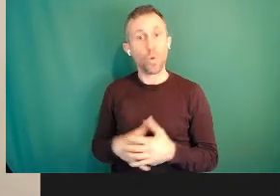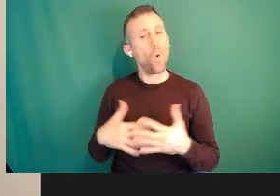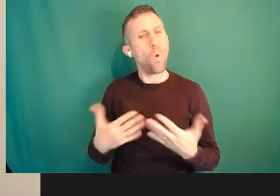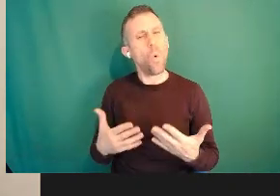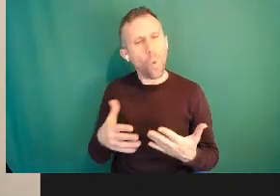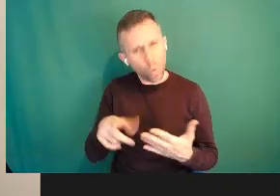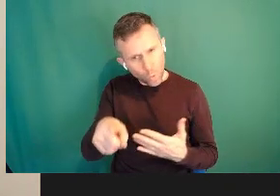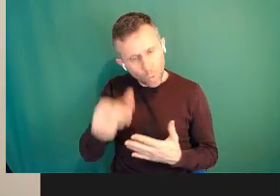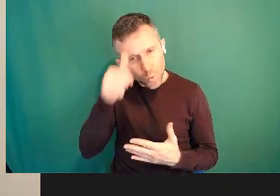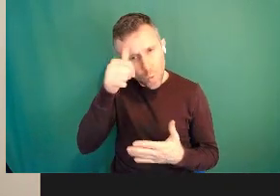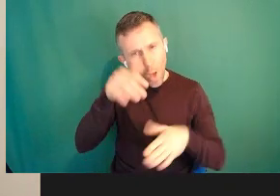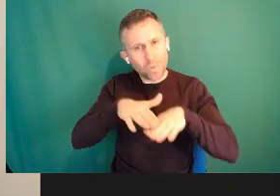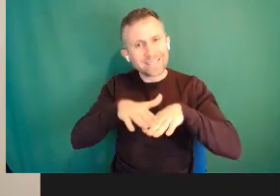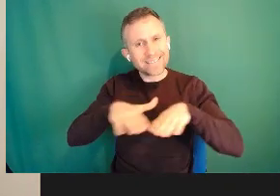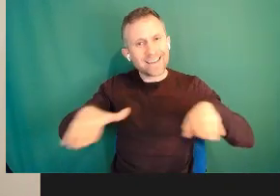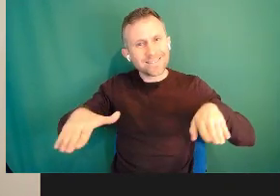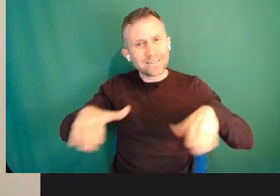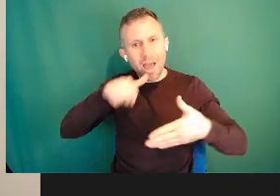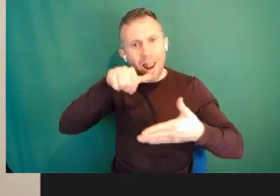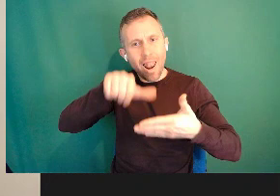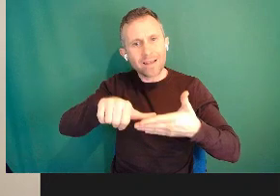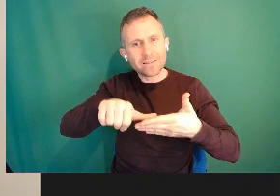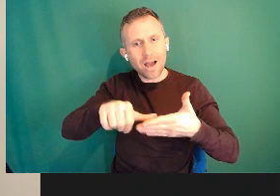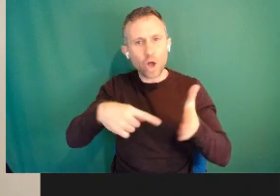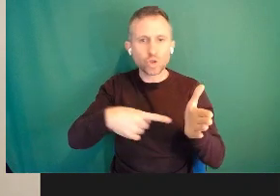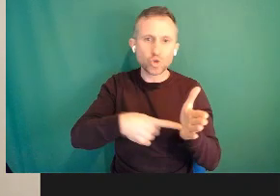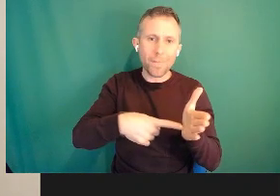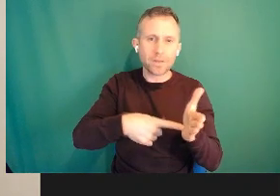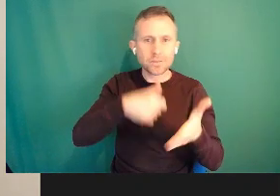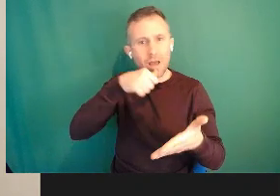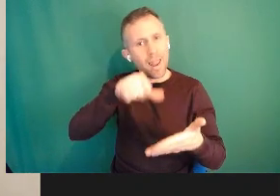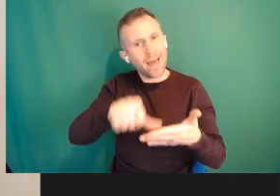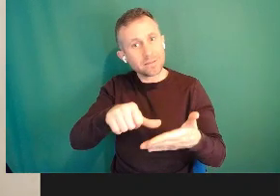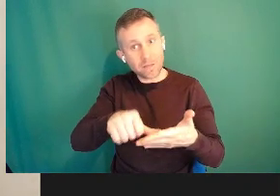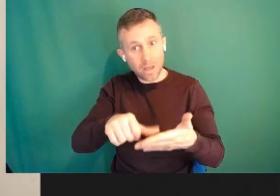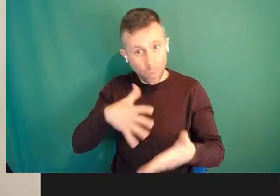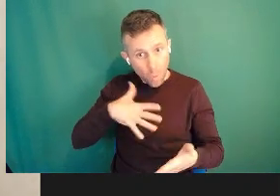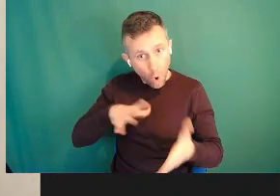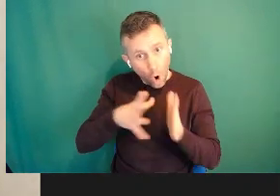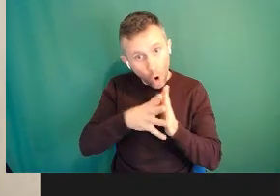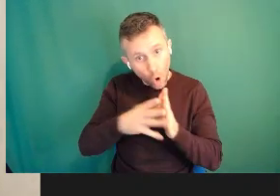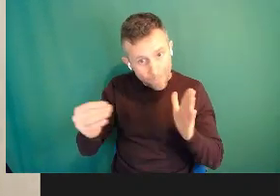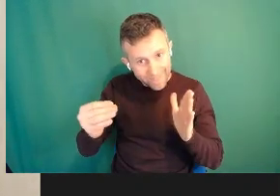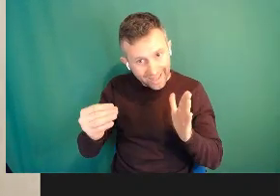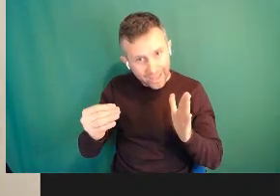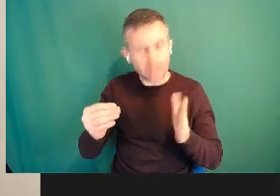Yeah. But the details are on our website, and I'll let you have an explore and see.